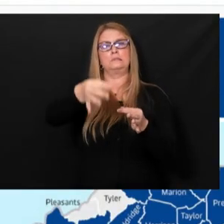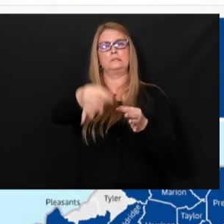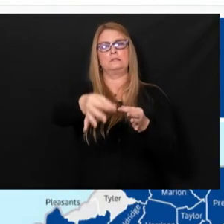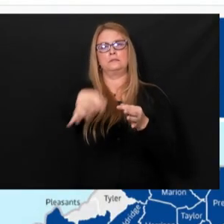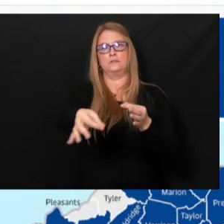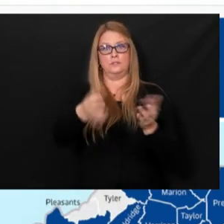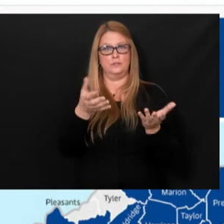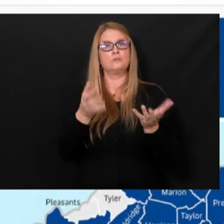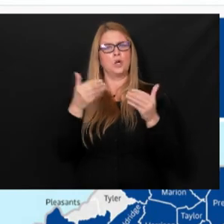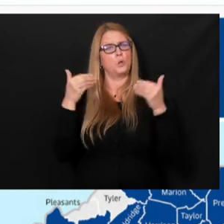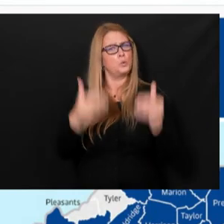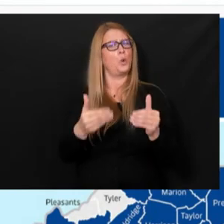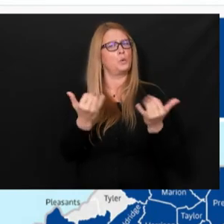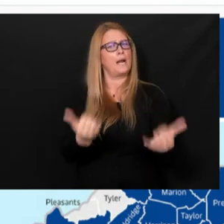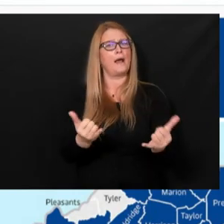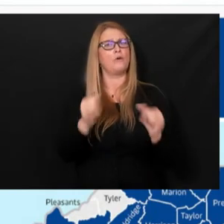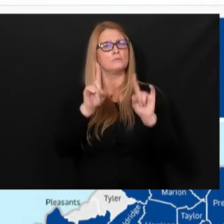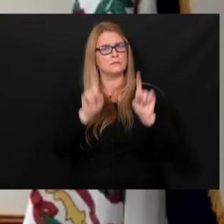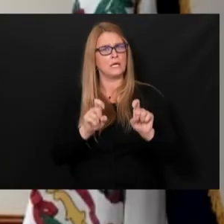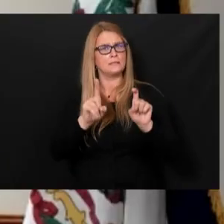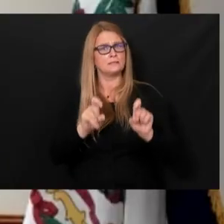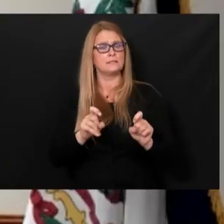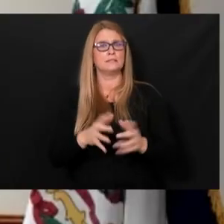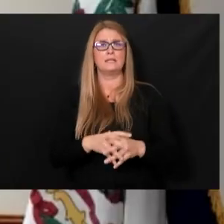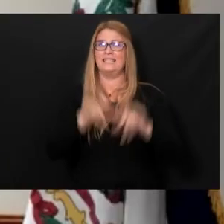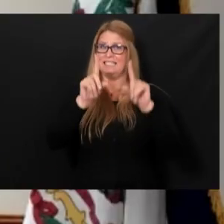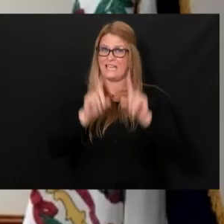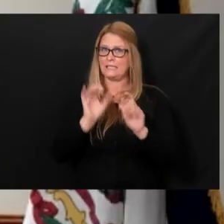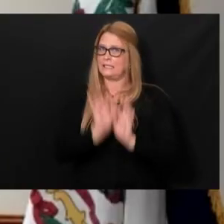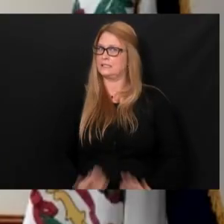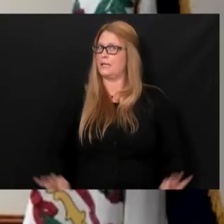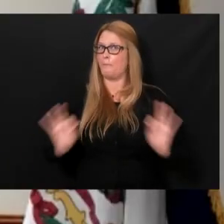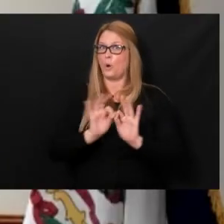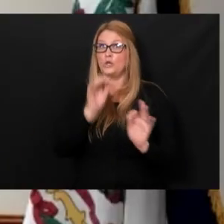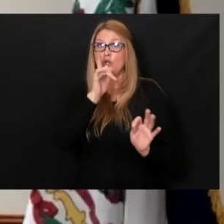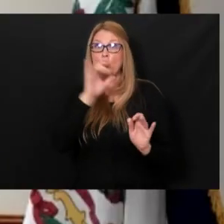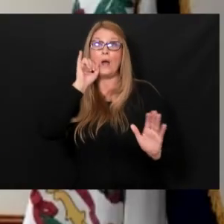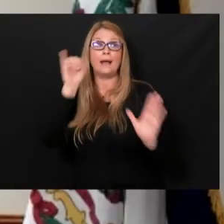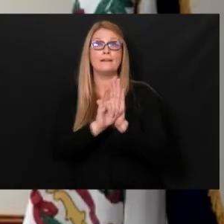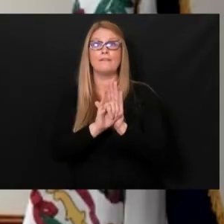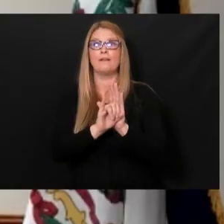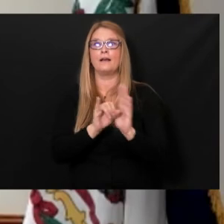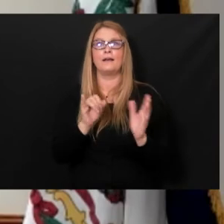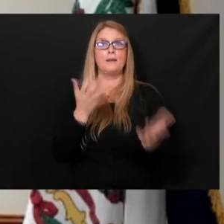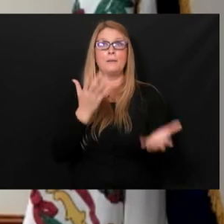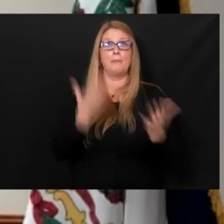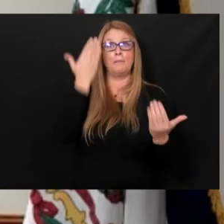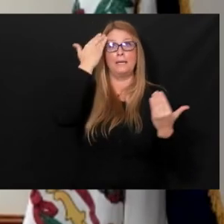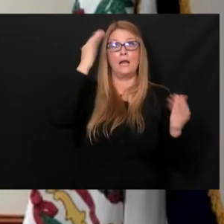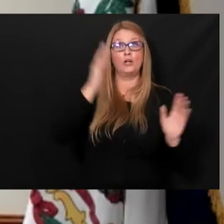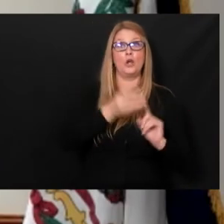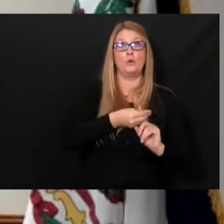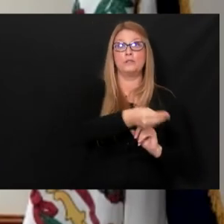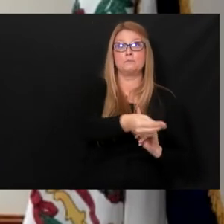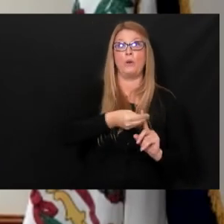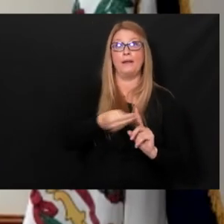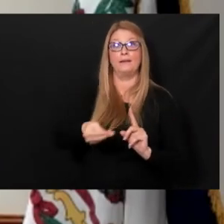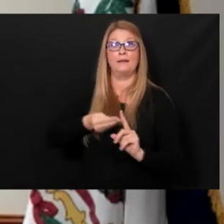this virus. And as the governor said, testing is the key to identifying those who may not know they're spreading this virus.